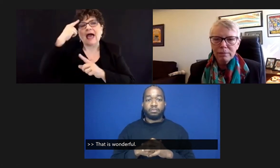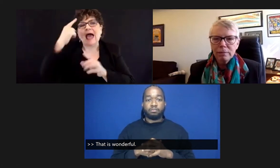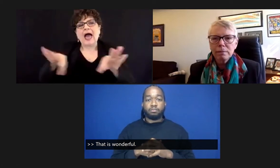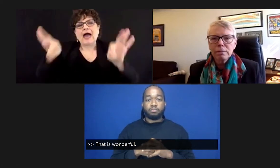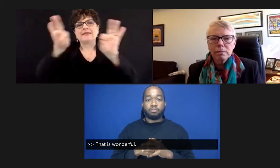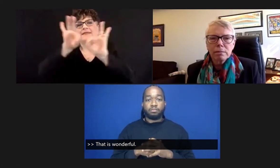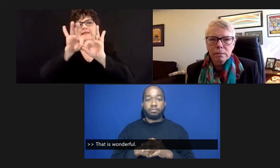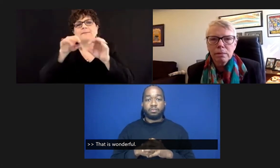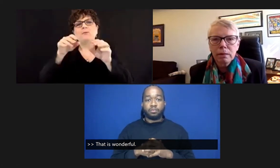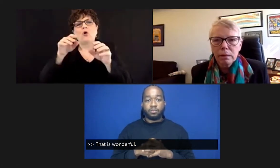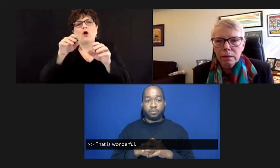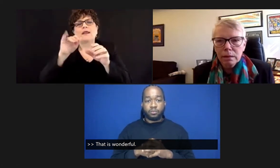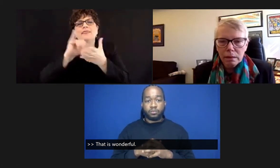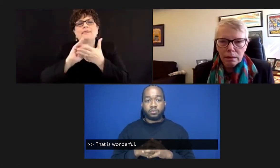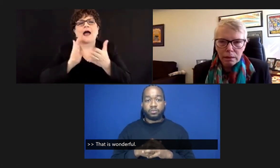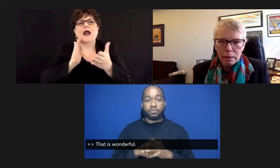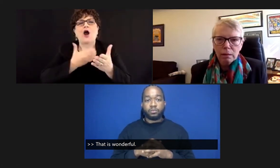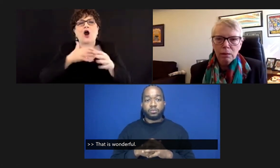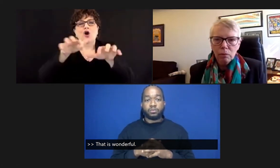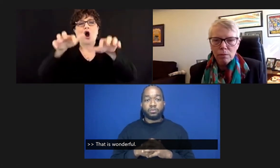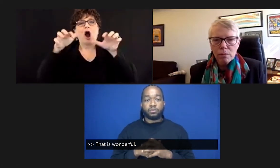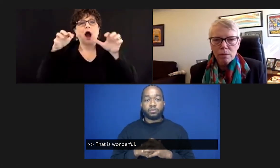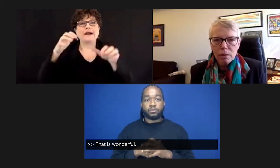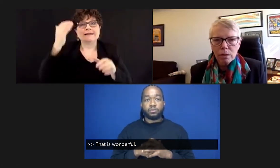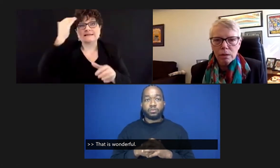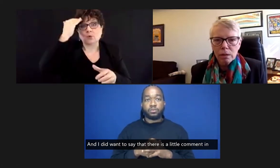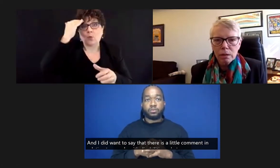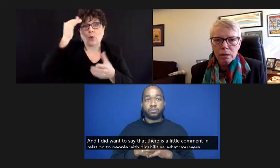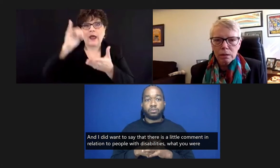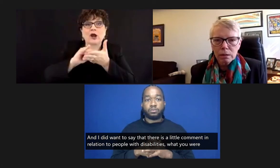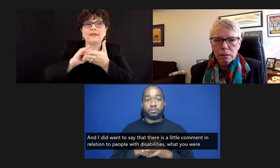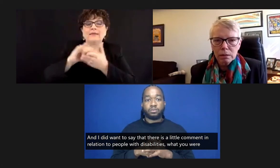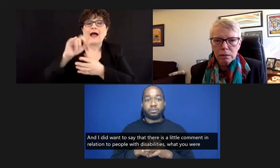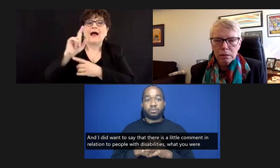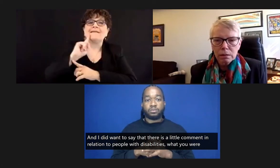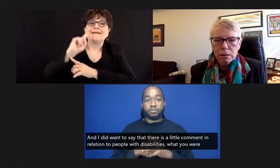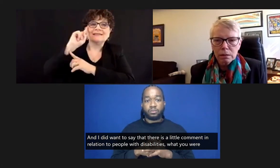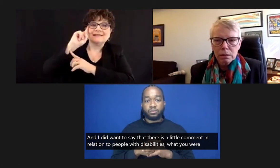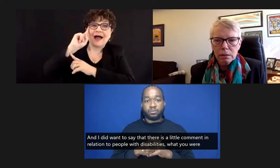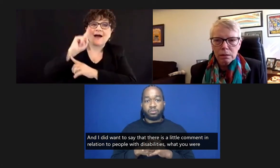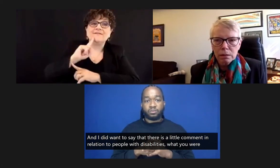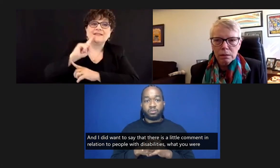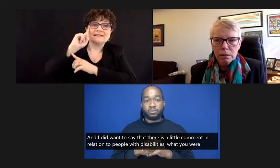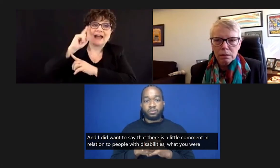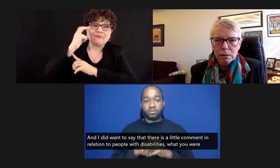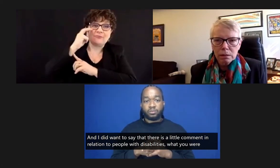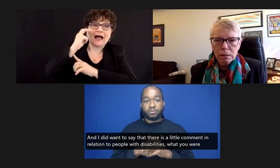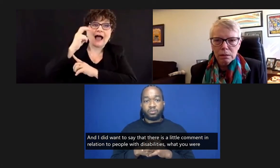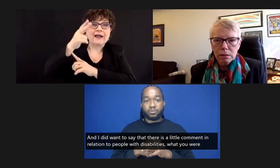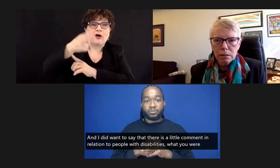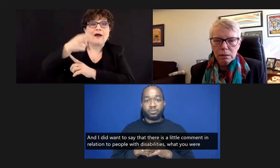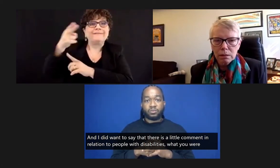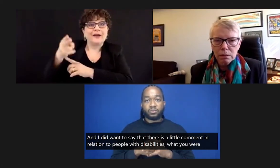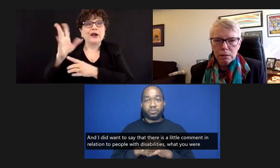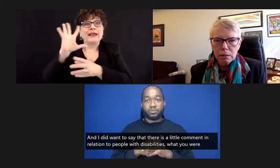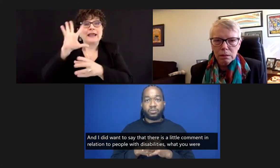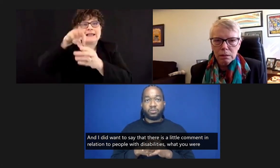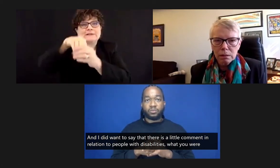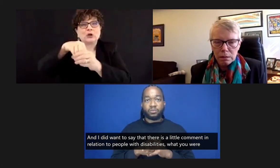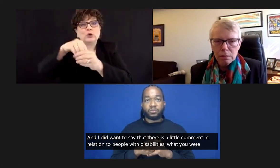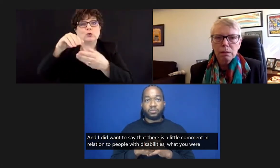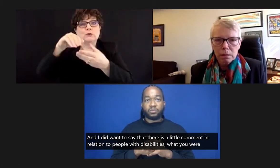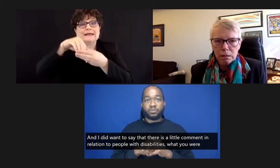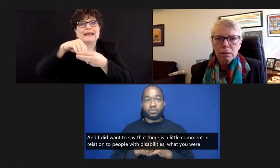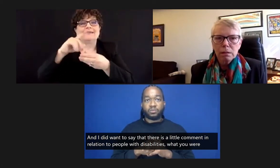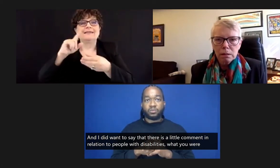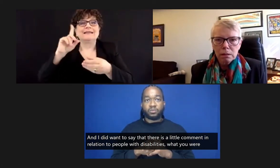with disabilities, what you were talking about. I think it is important that our audience is aware that deaf,